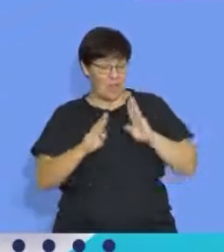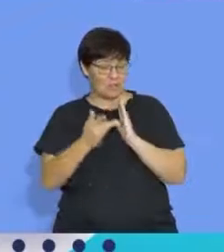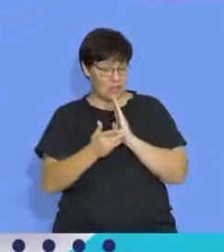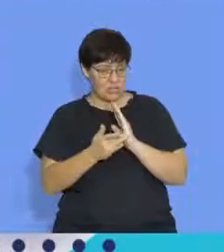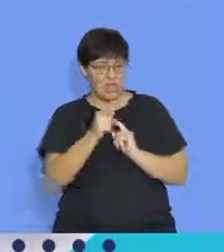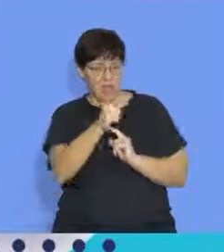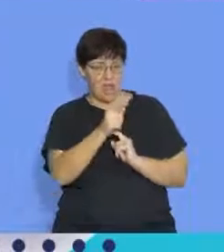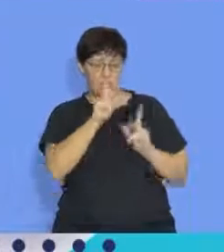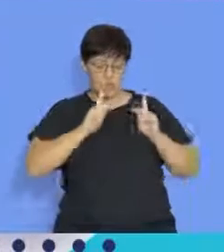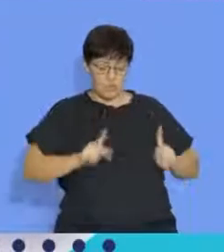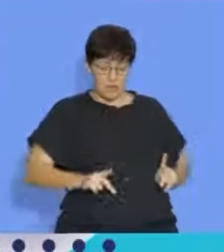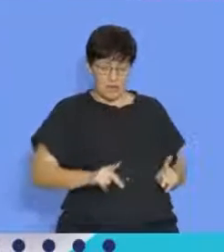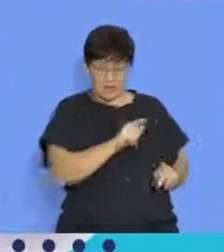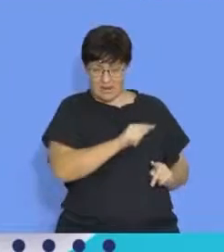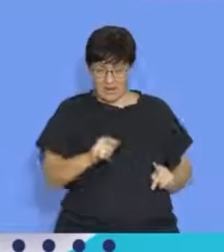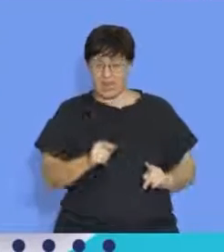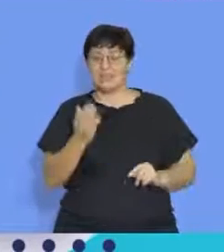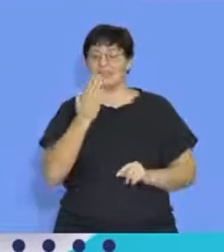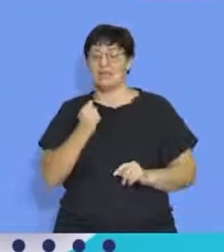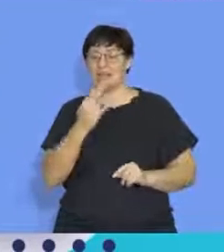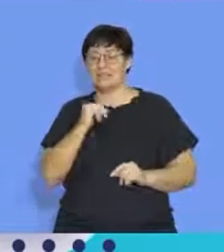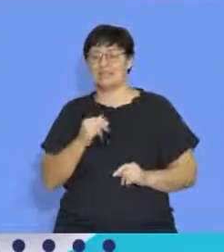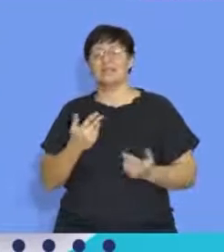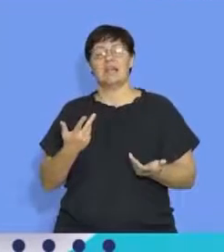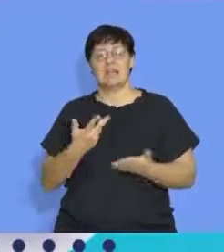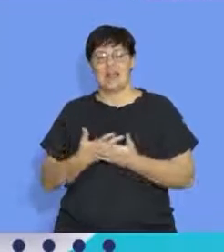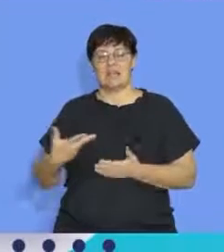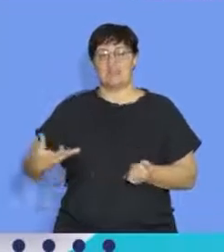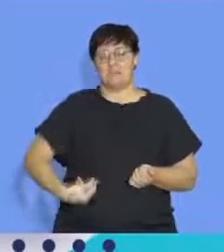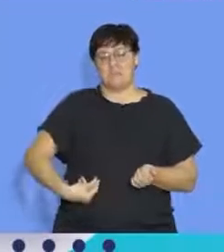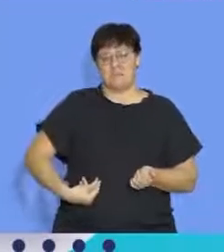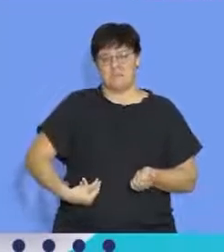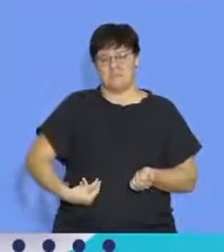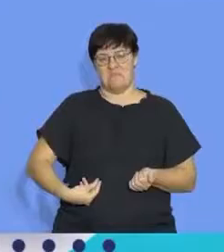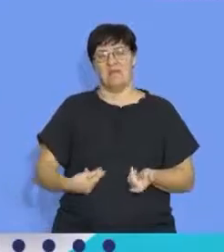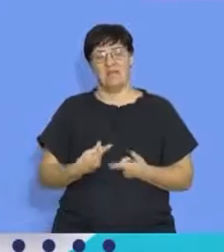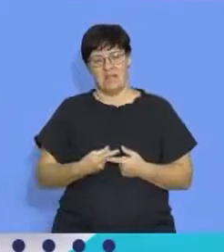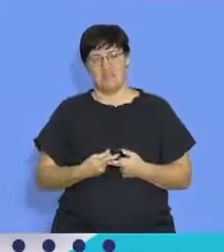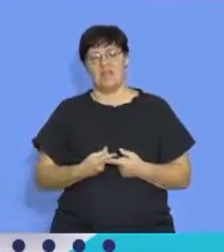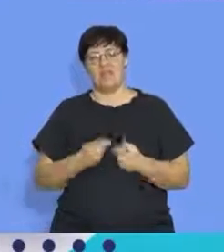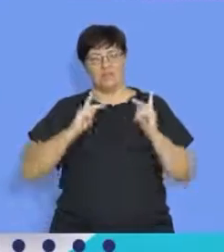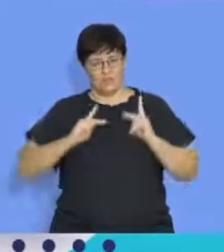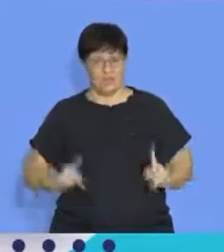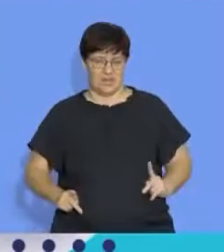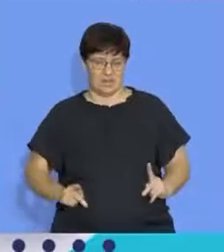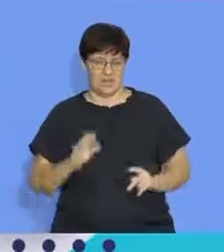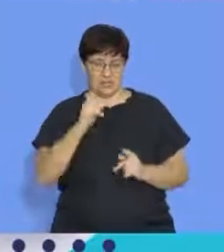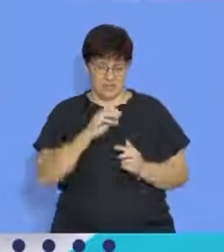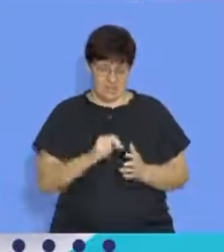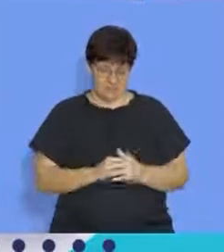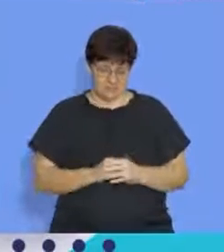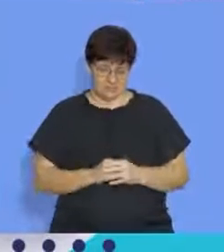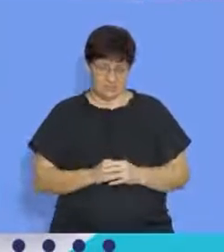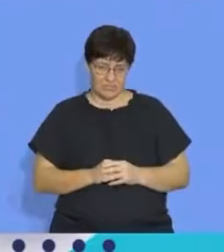human insulin, and diabetics can inject human insulin. Right, so they take it